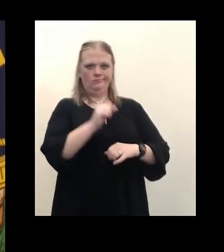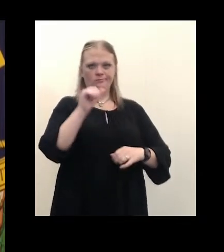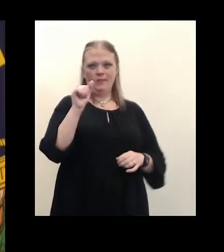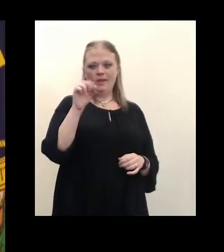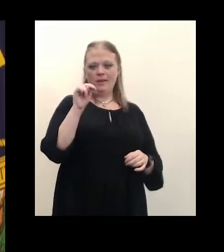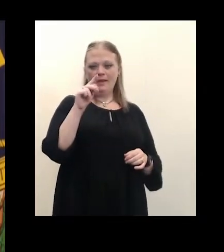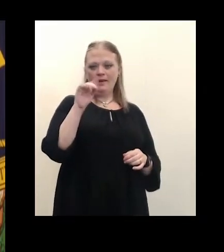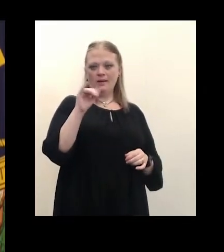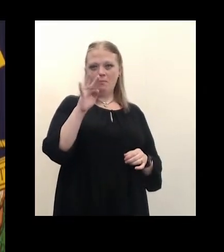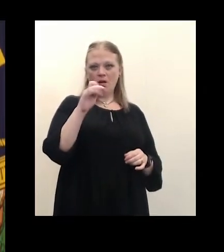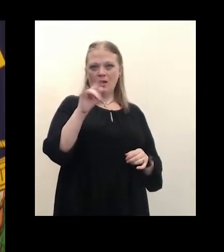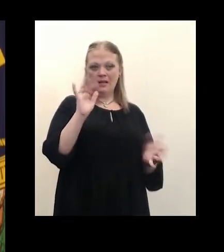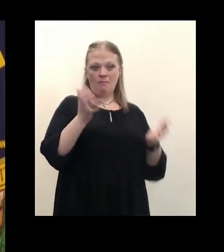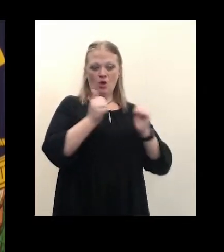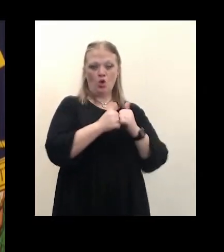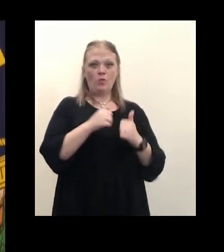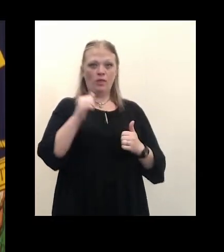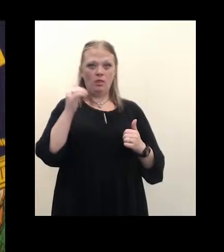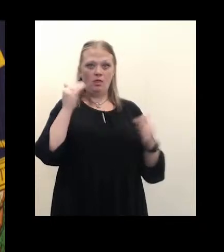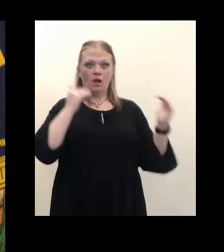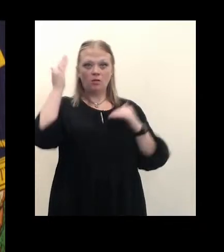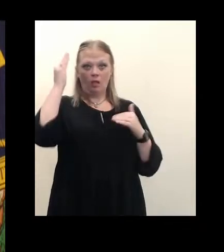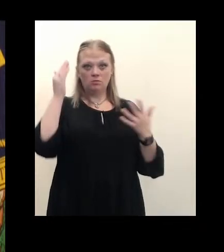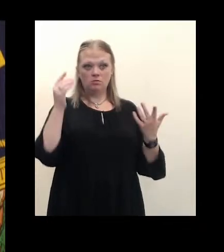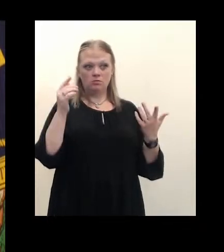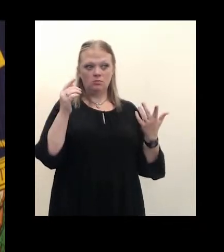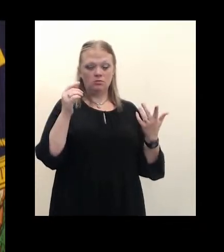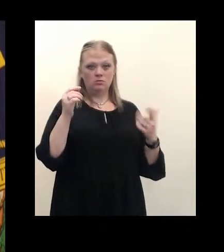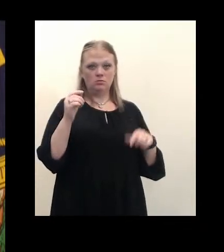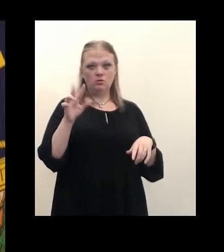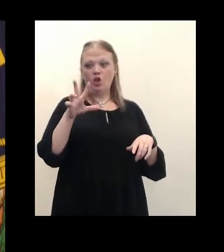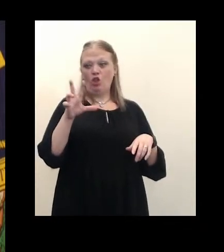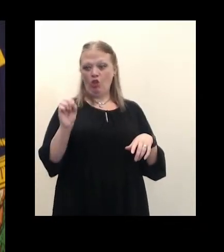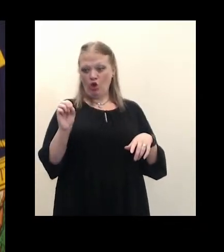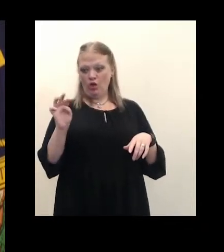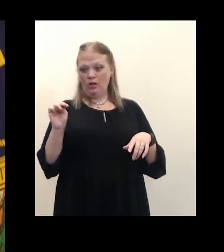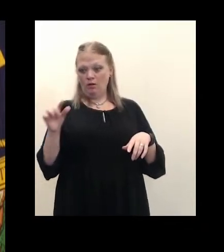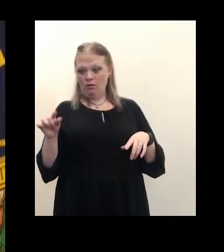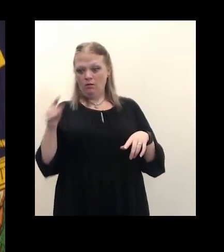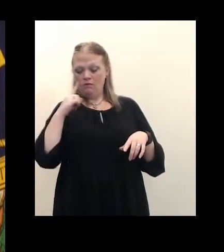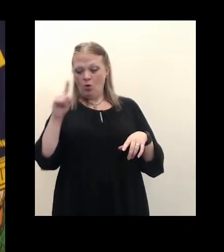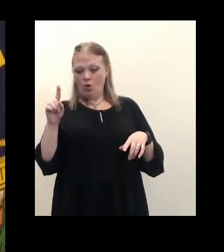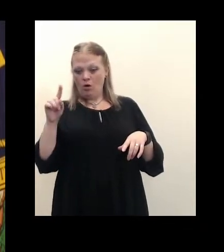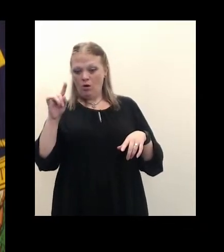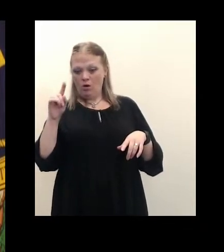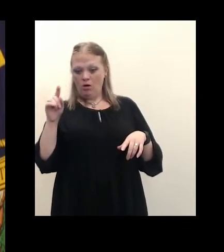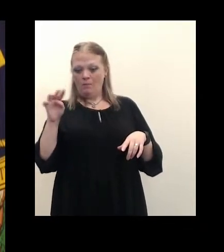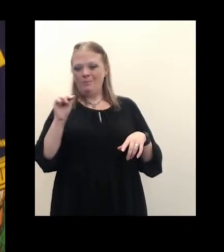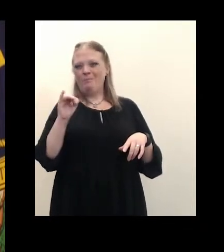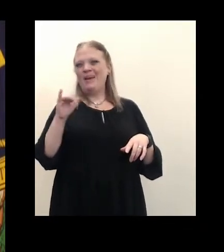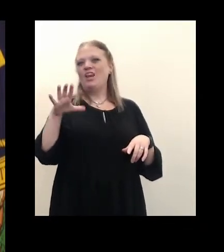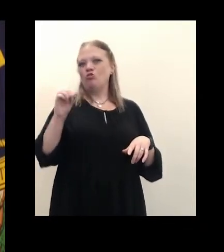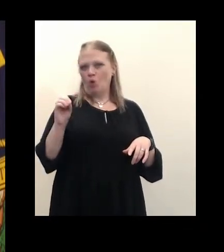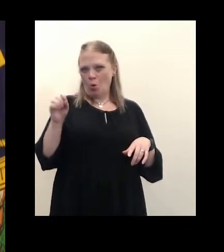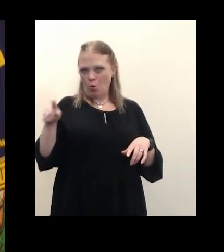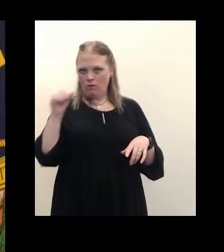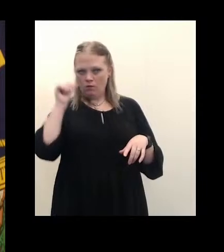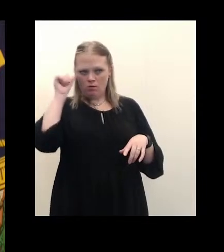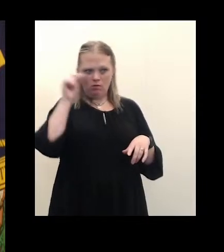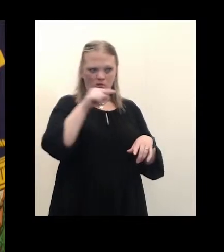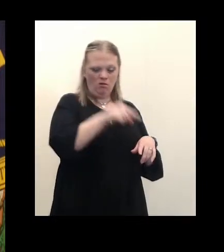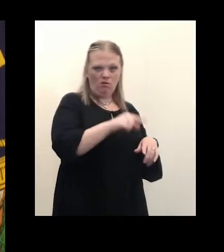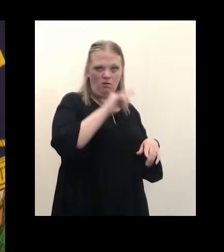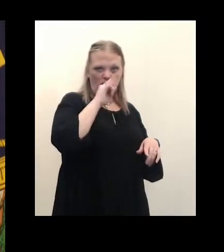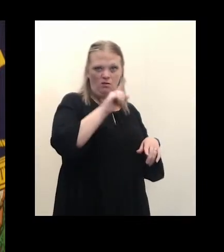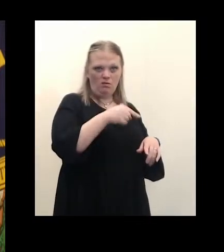So we need 30 micrograms of the Pfizer, and the kids just need 10 micrograms for the 5 to 11-year-olds, and